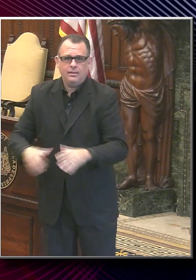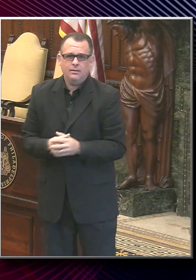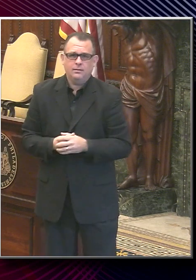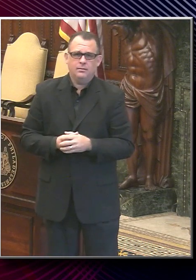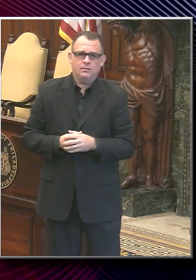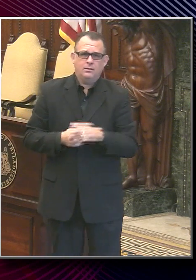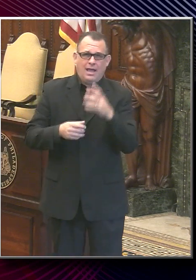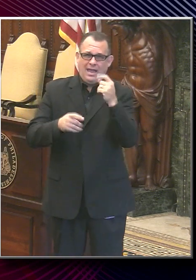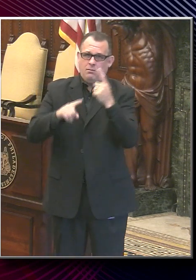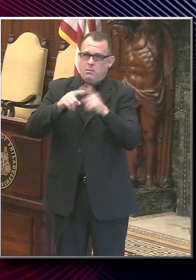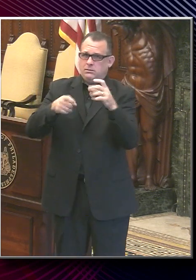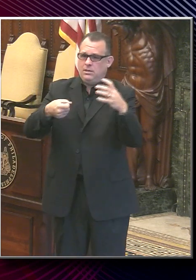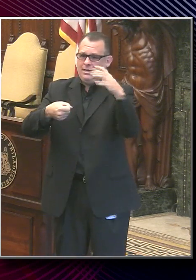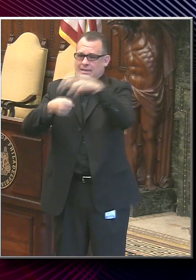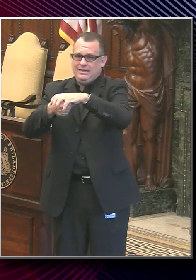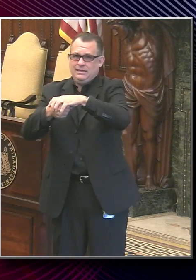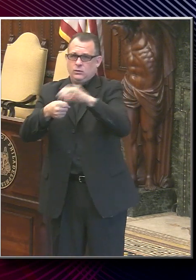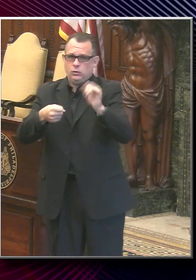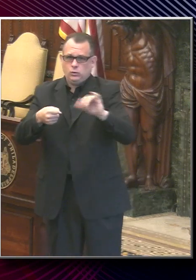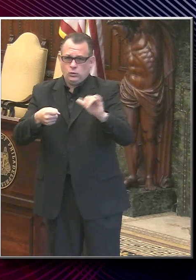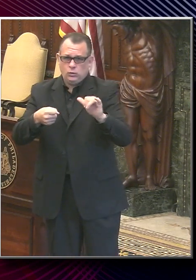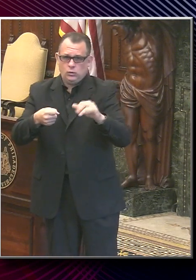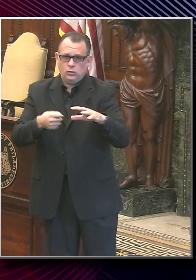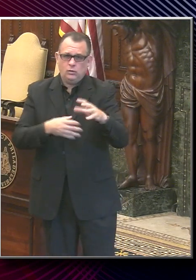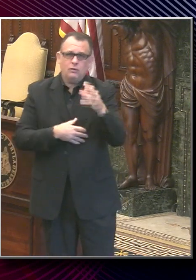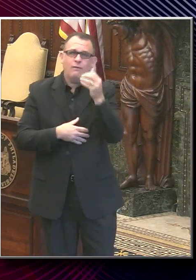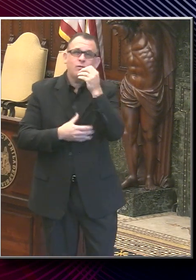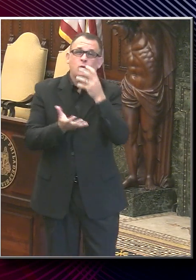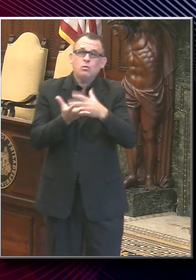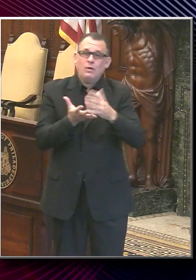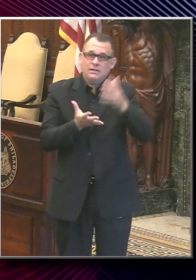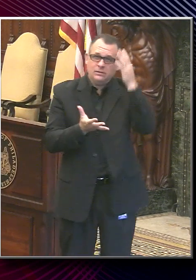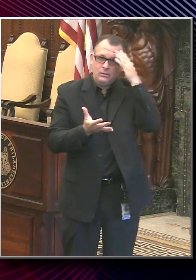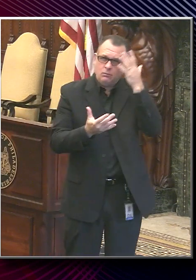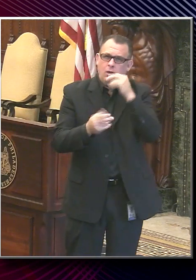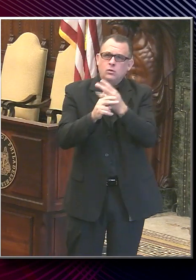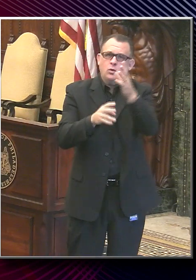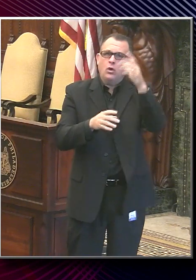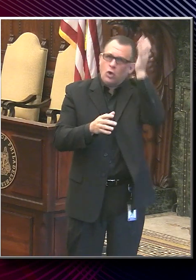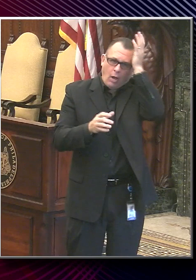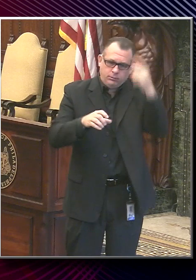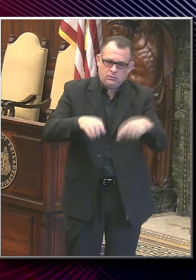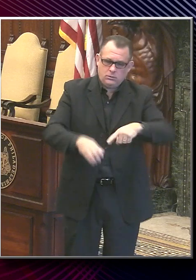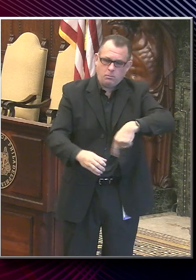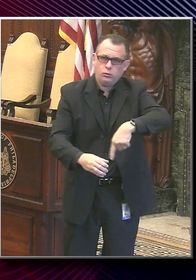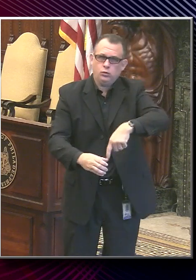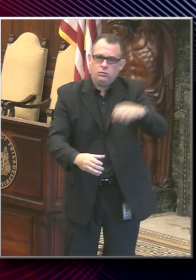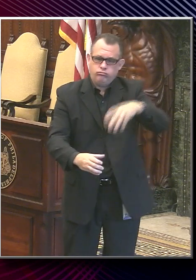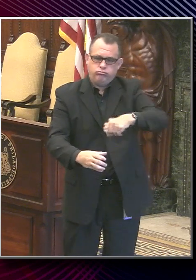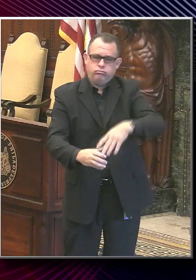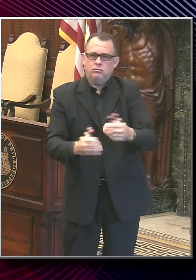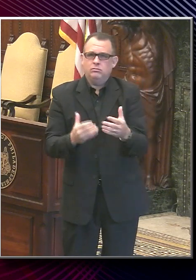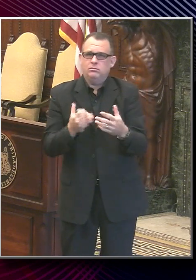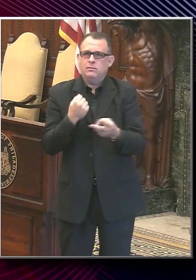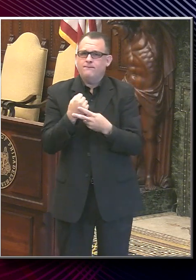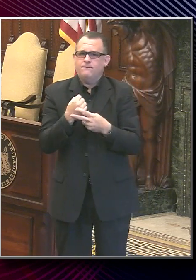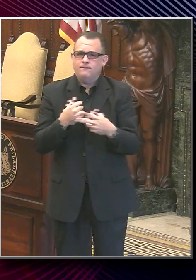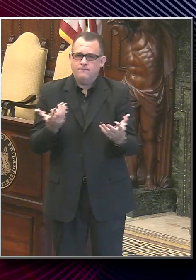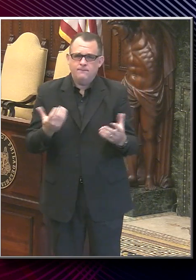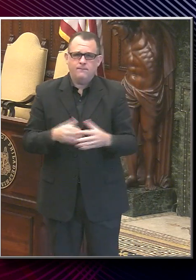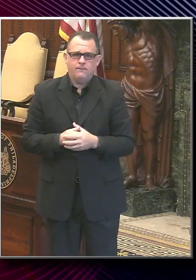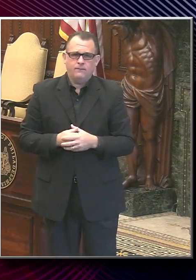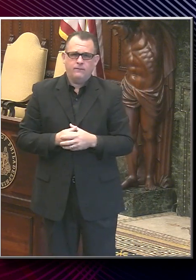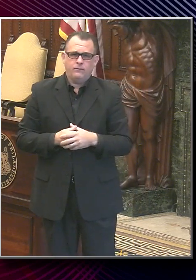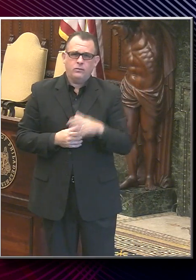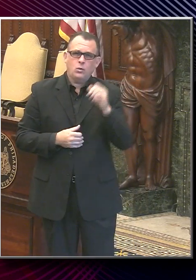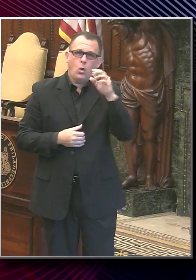your food waste by using garbage disposals. Consider composting or freeze food waste until your collection day to eliminate odors